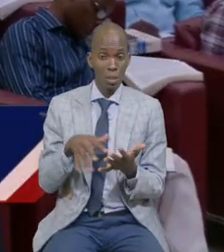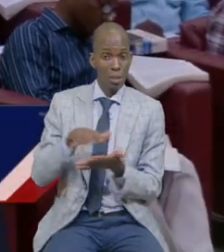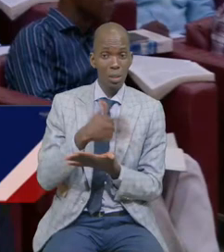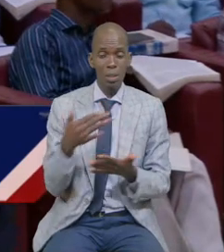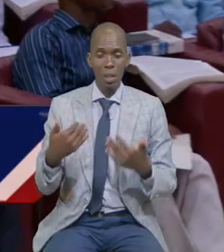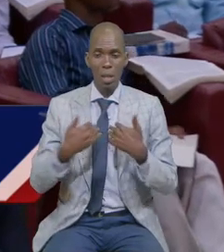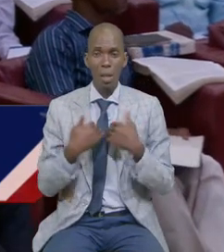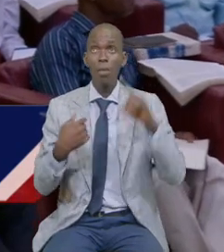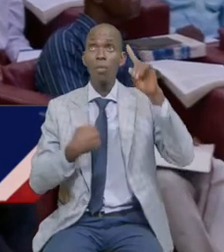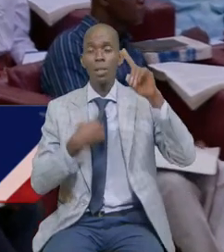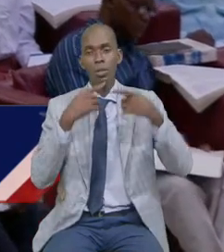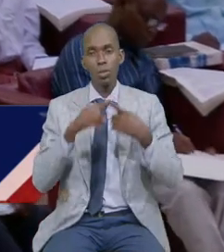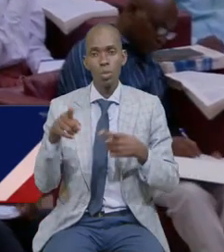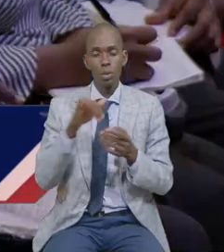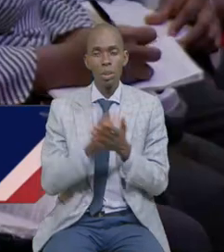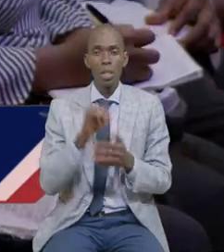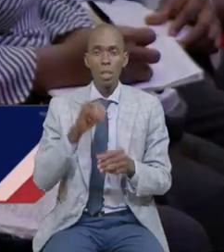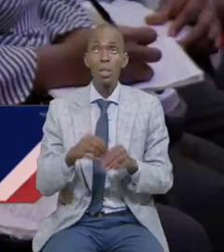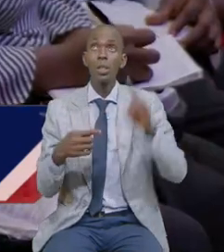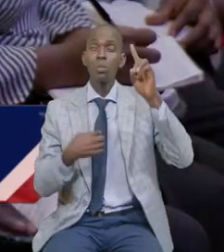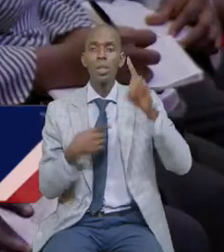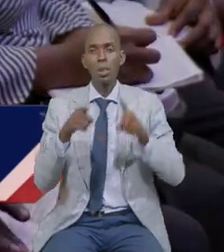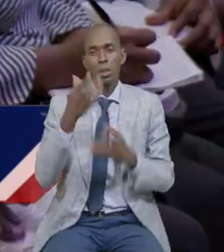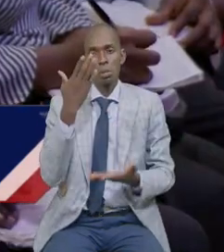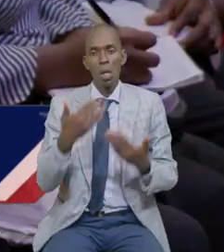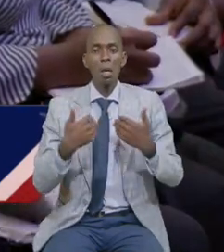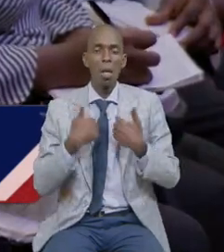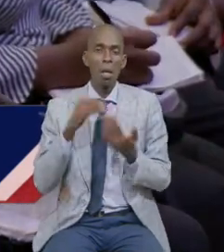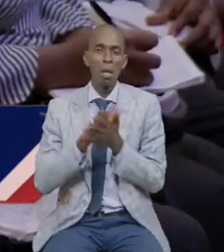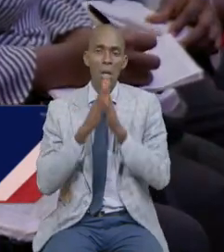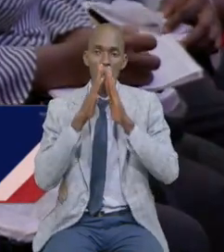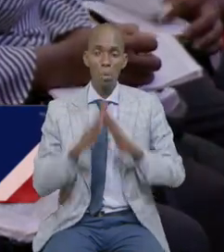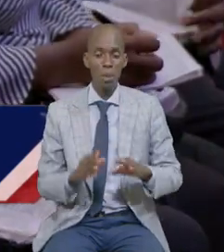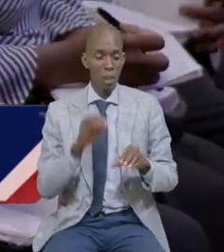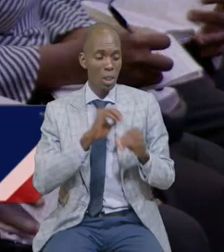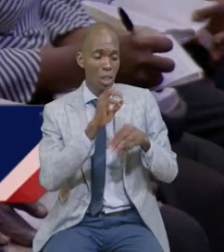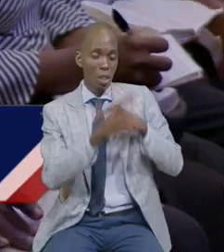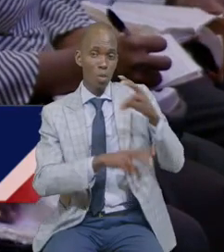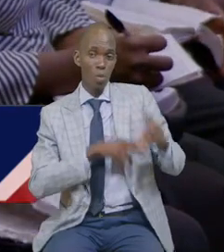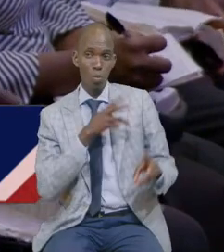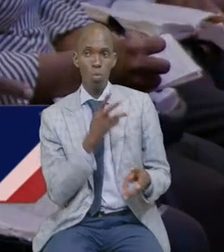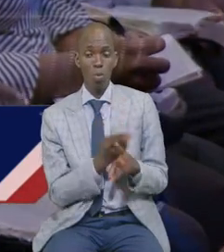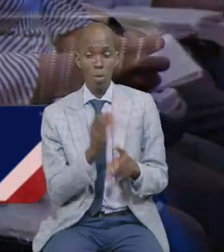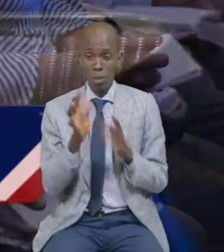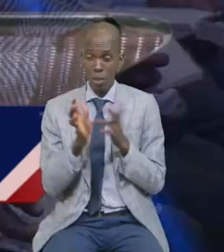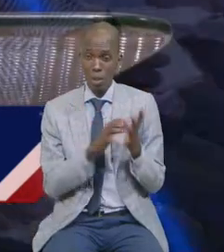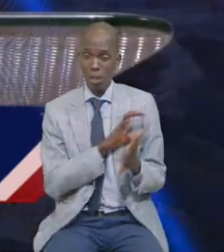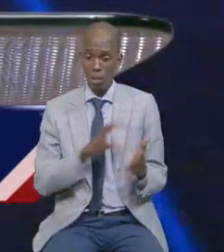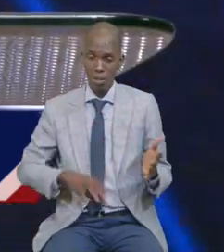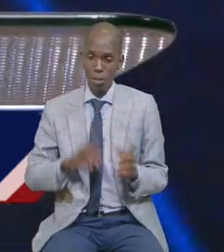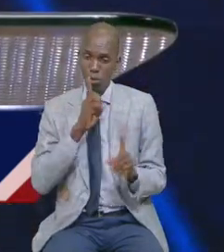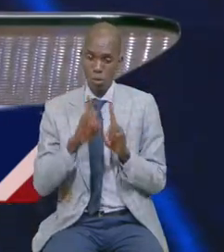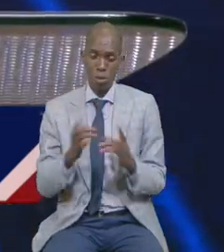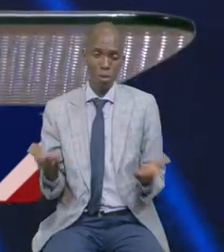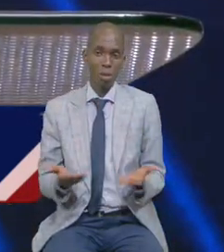that in me ye might have peace. In the world, here are the words of Christ. In the world,